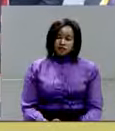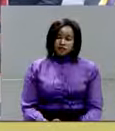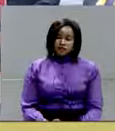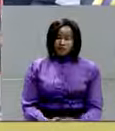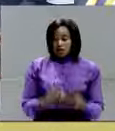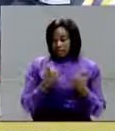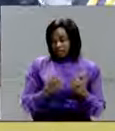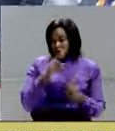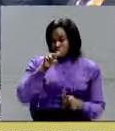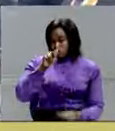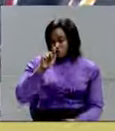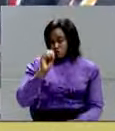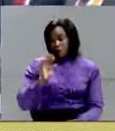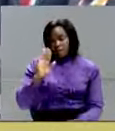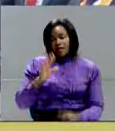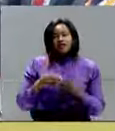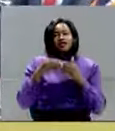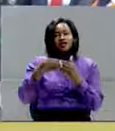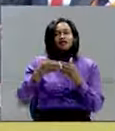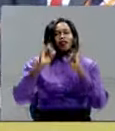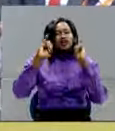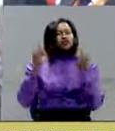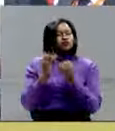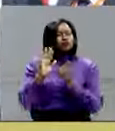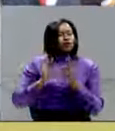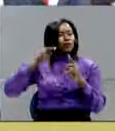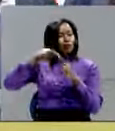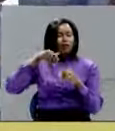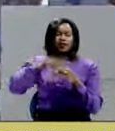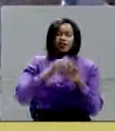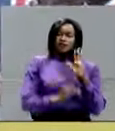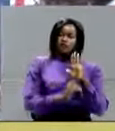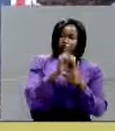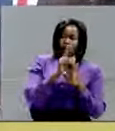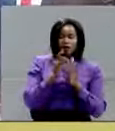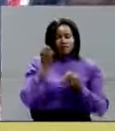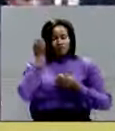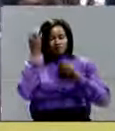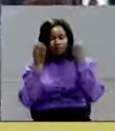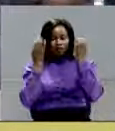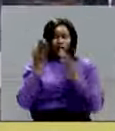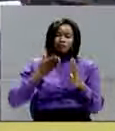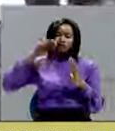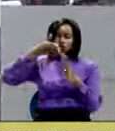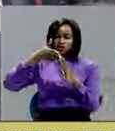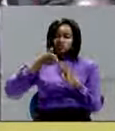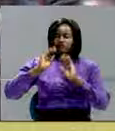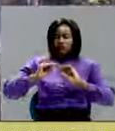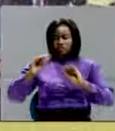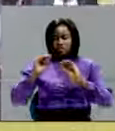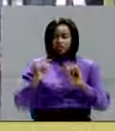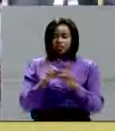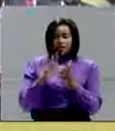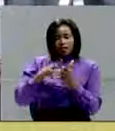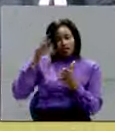William Ruto's Leadership Institute's goals will include developing innovative approaches to teaching and